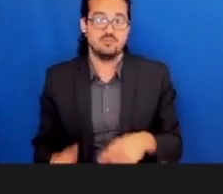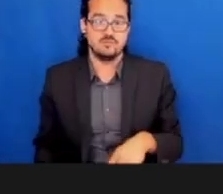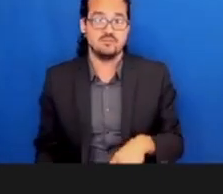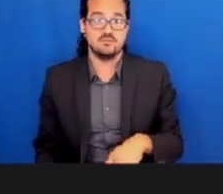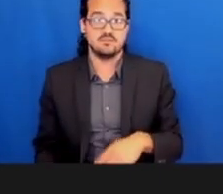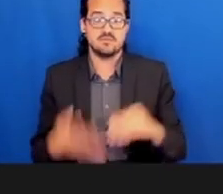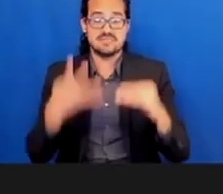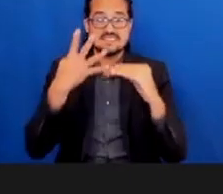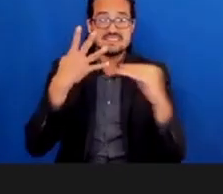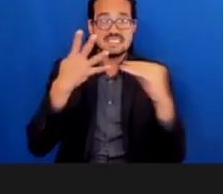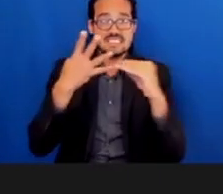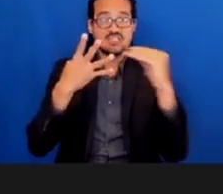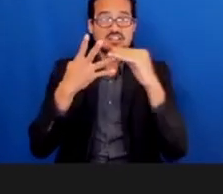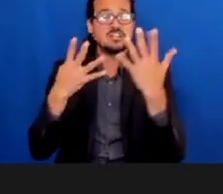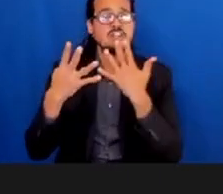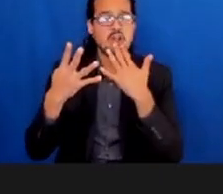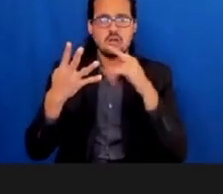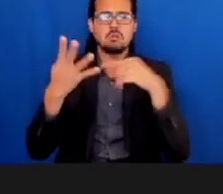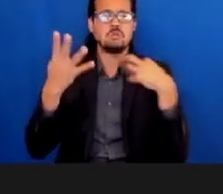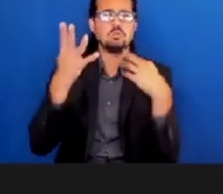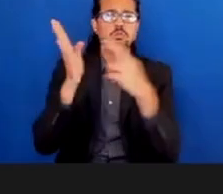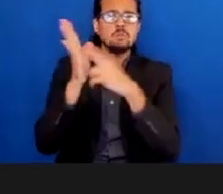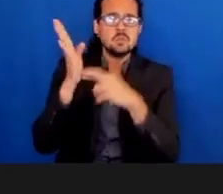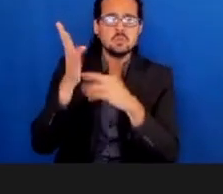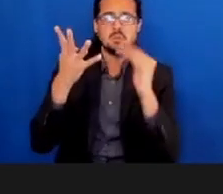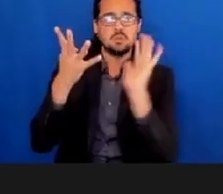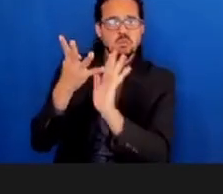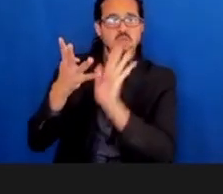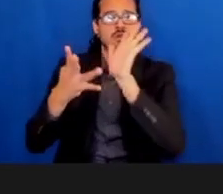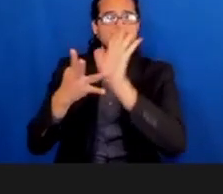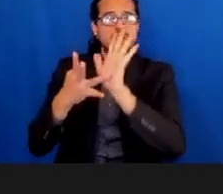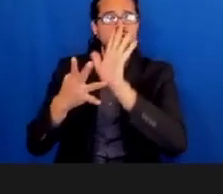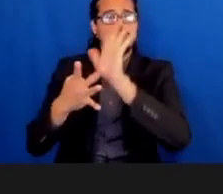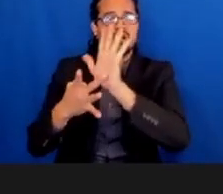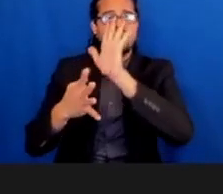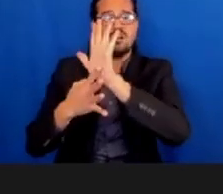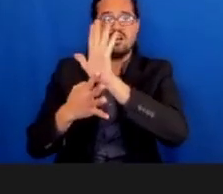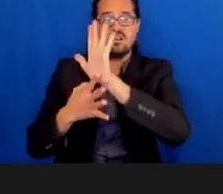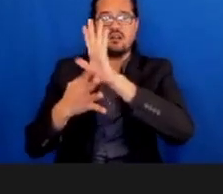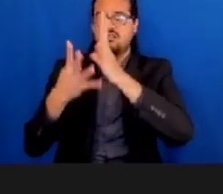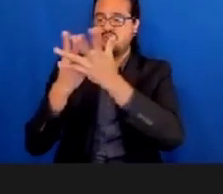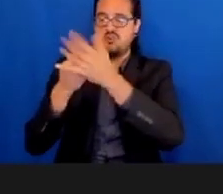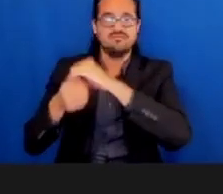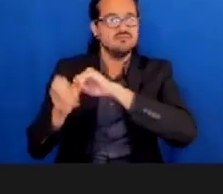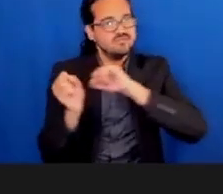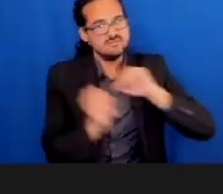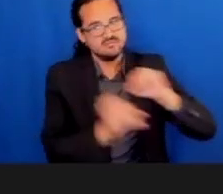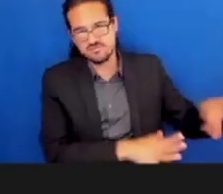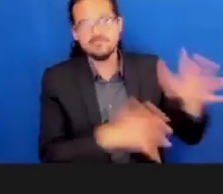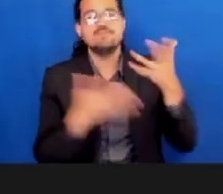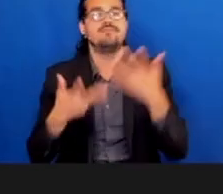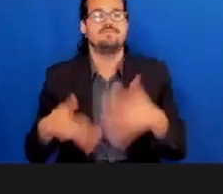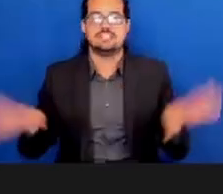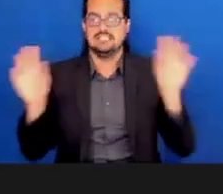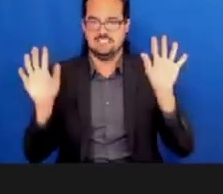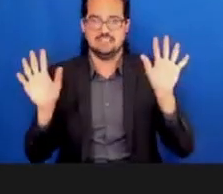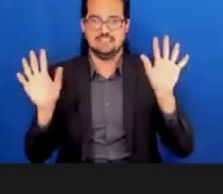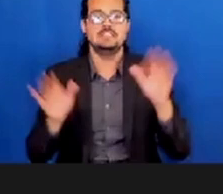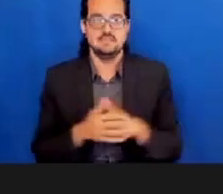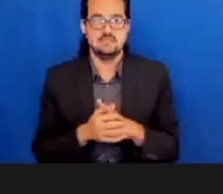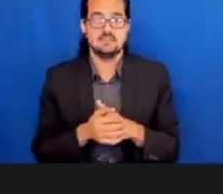That's changed, the whole paradigm shift to very few regulations, and it's really focusing now on principles